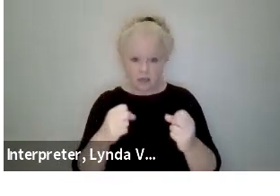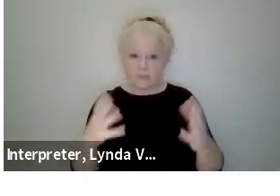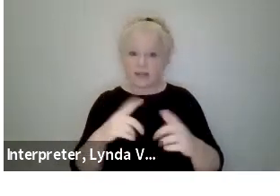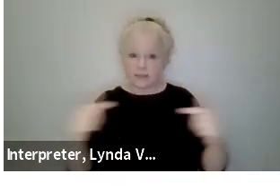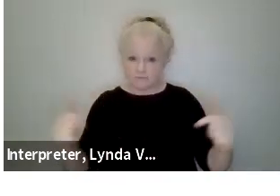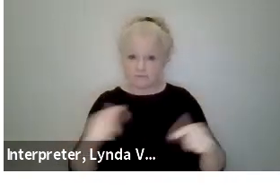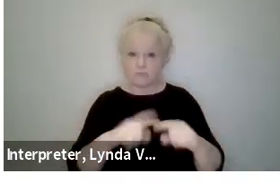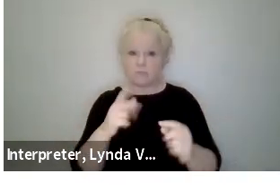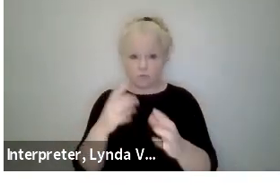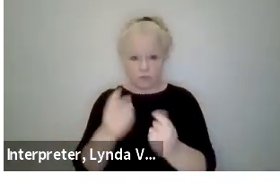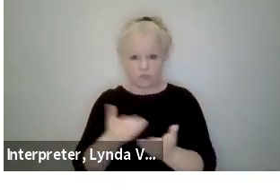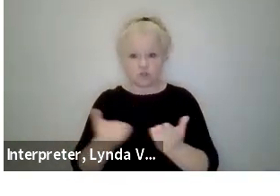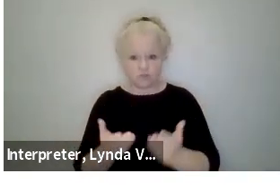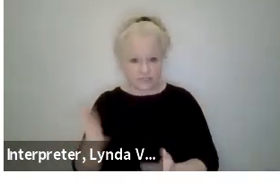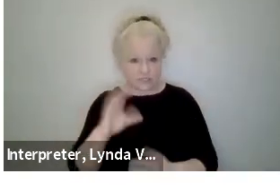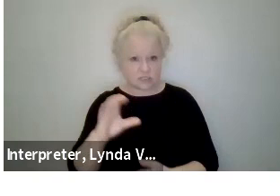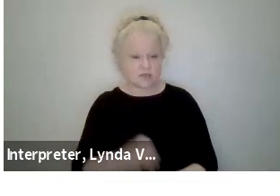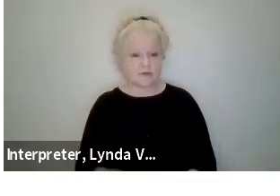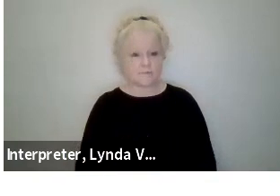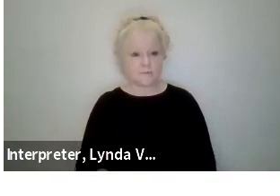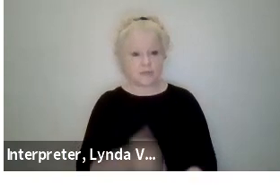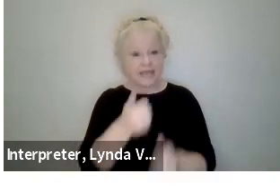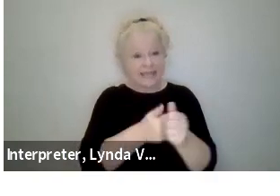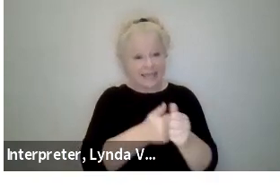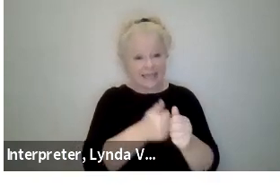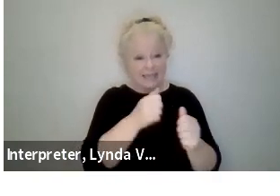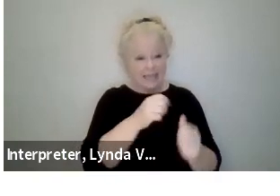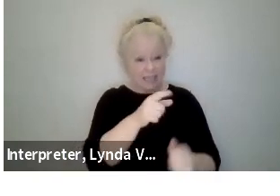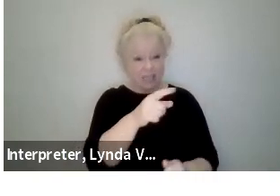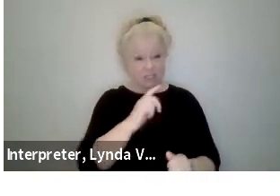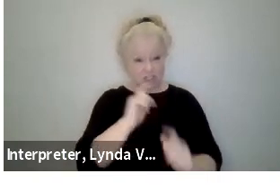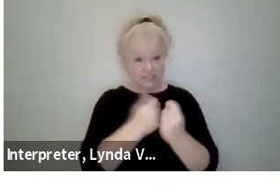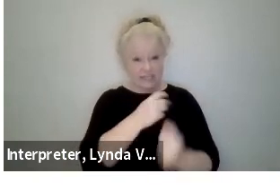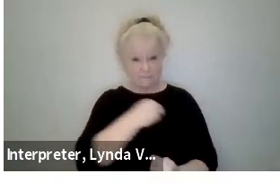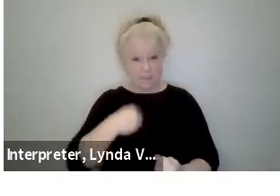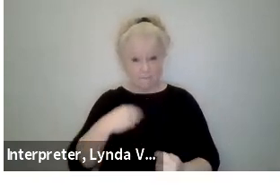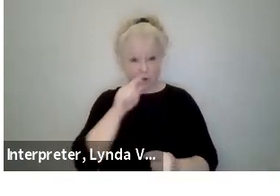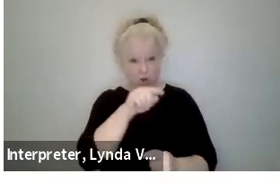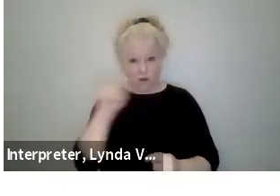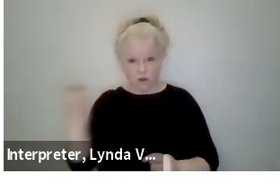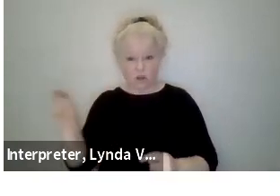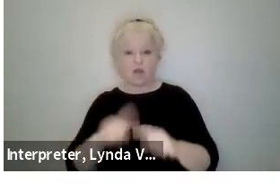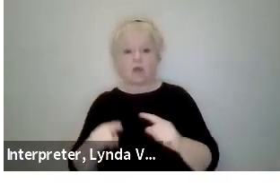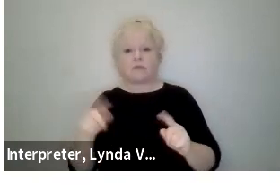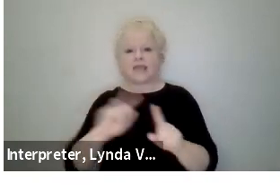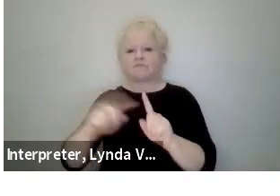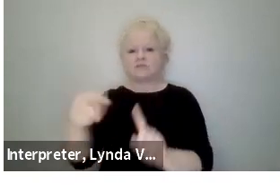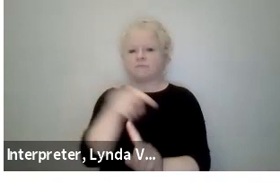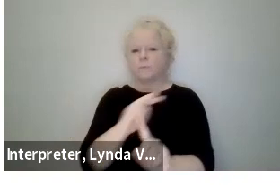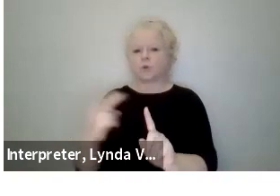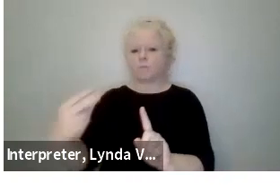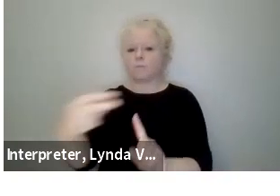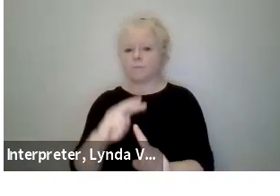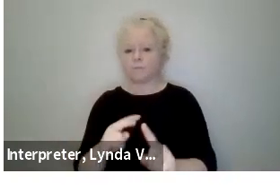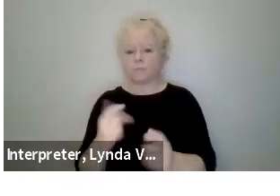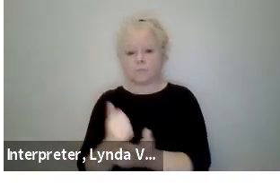vocational services. So each of our team members offers unique perspective and life experiences to help participants with their